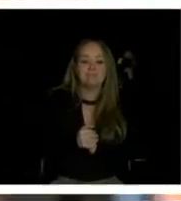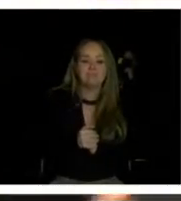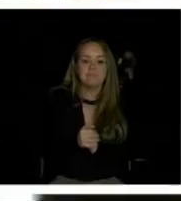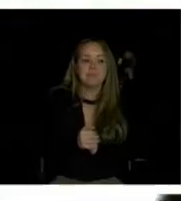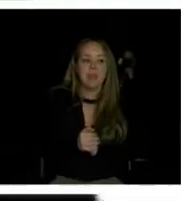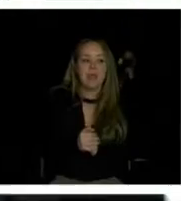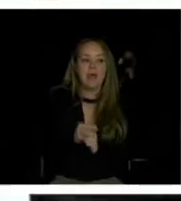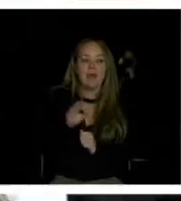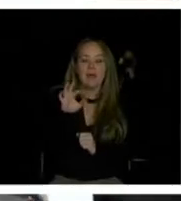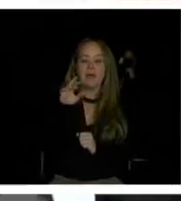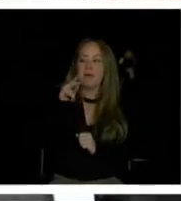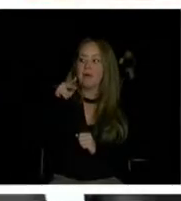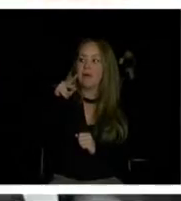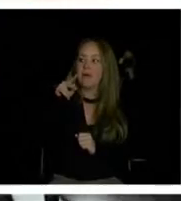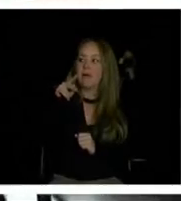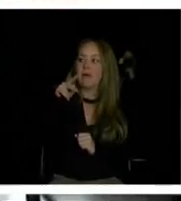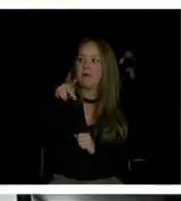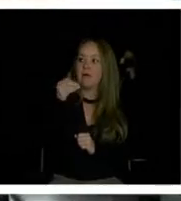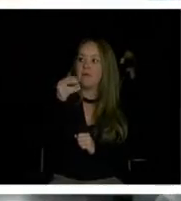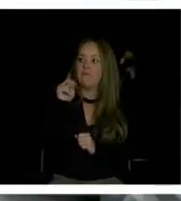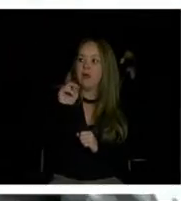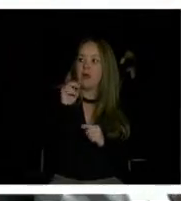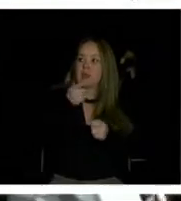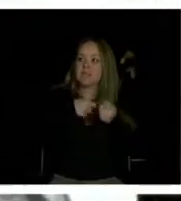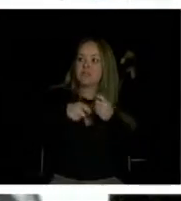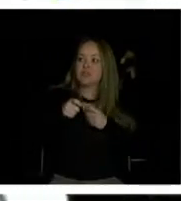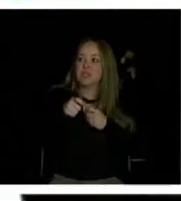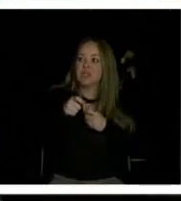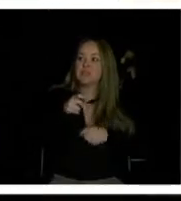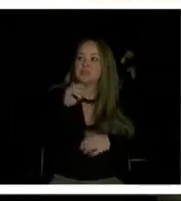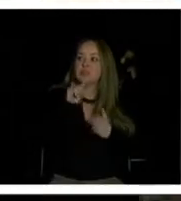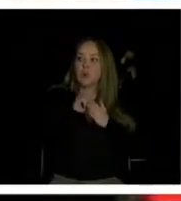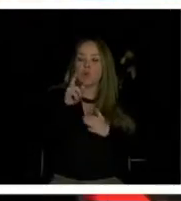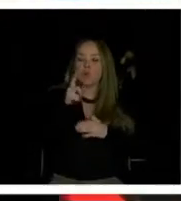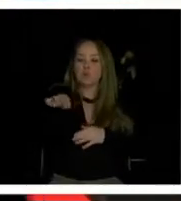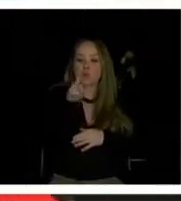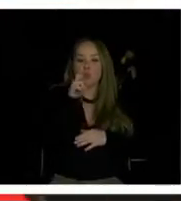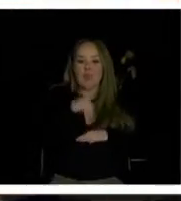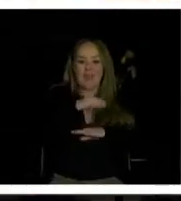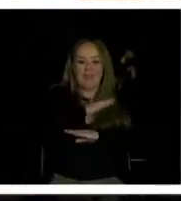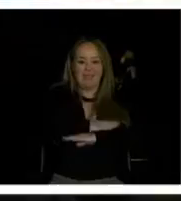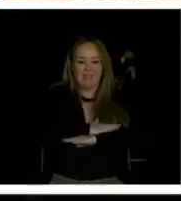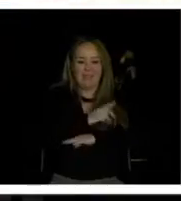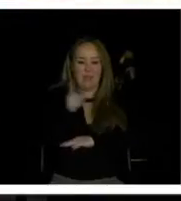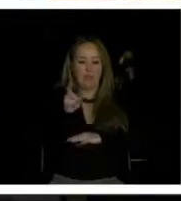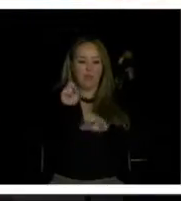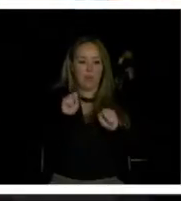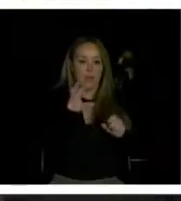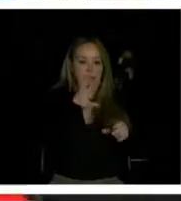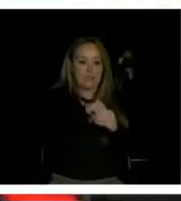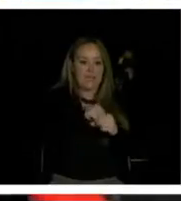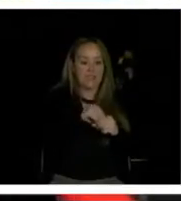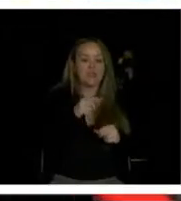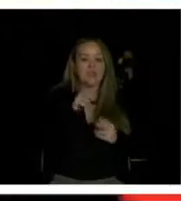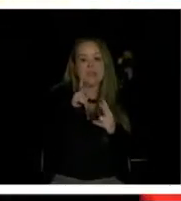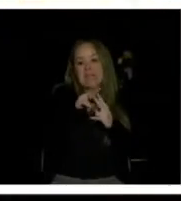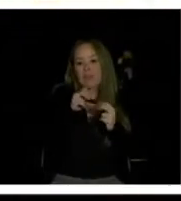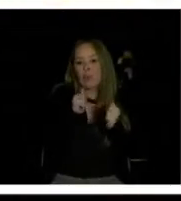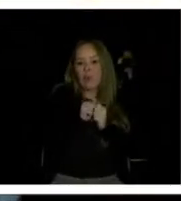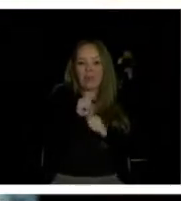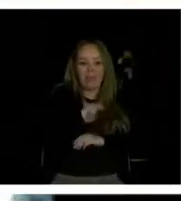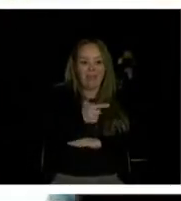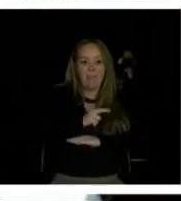So thought exchange, which is the reason why those of you who are at the tables, you can engage either with